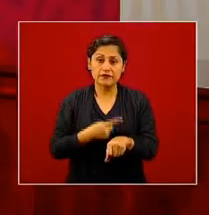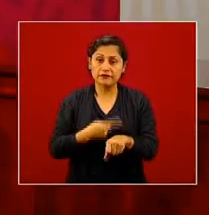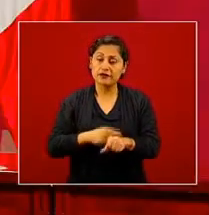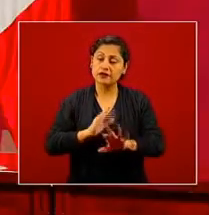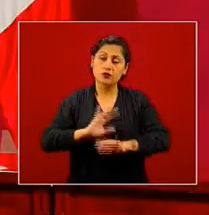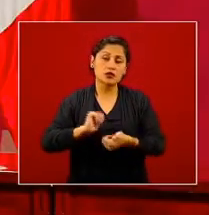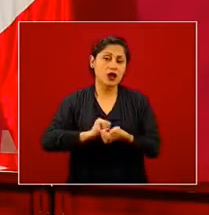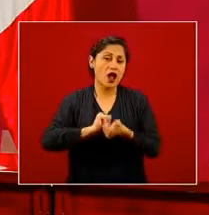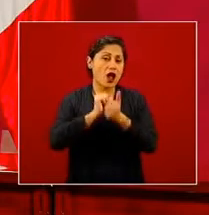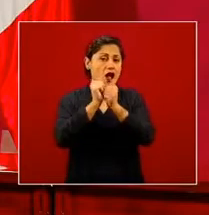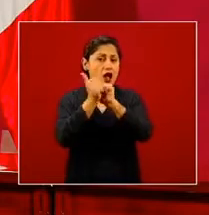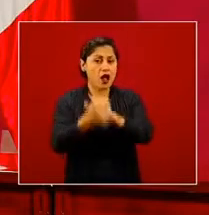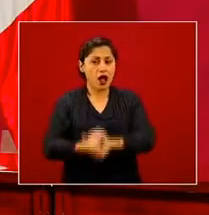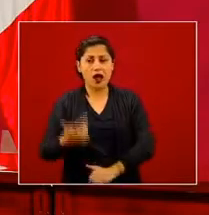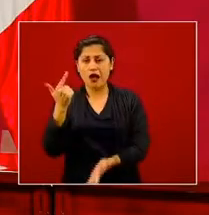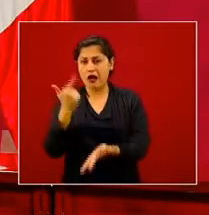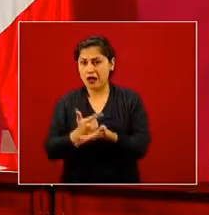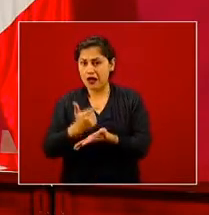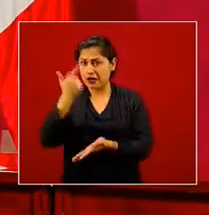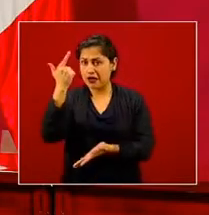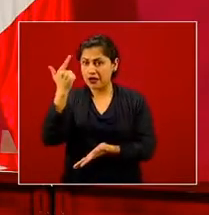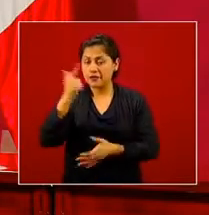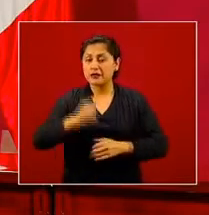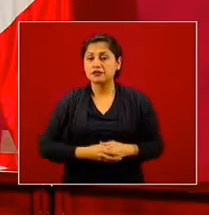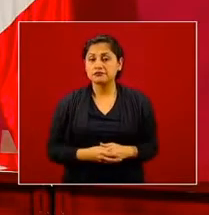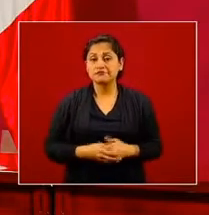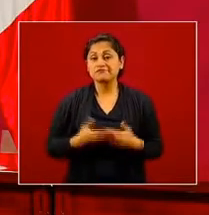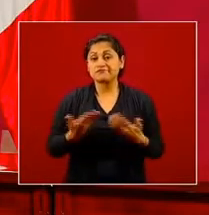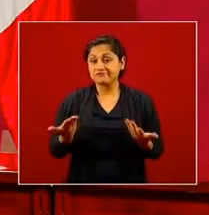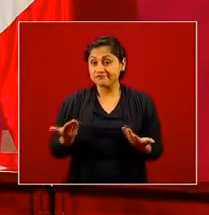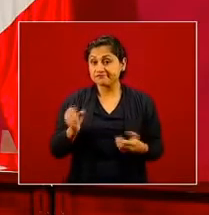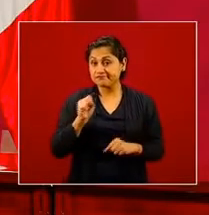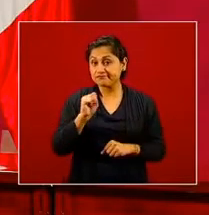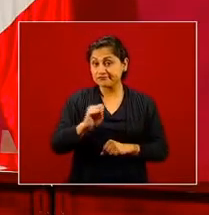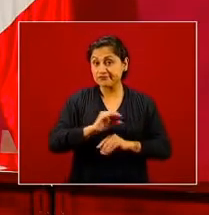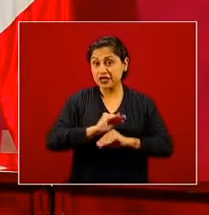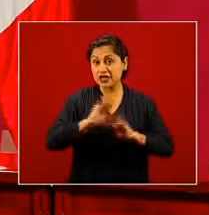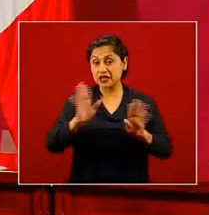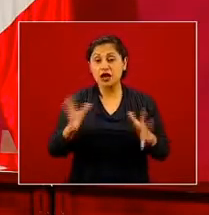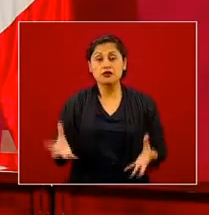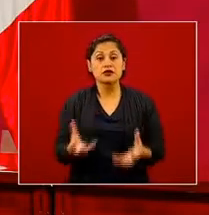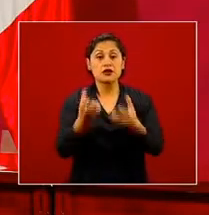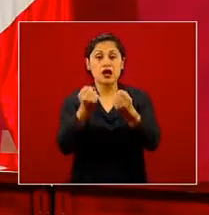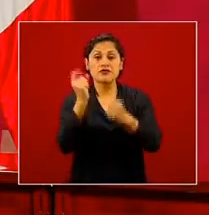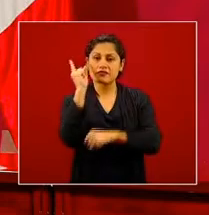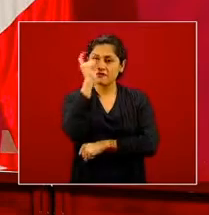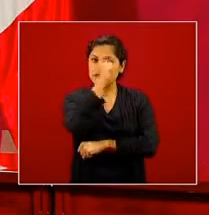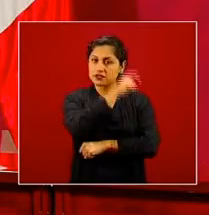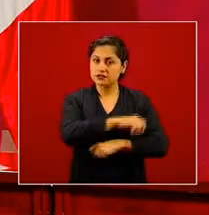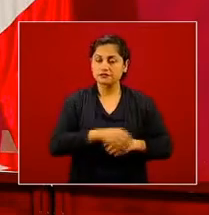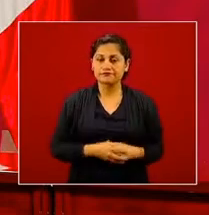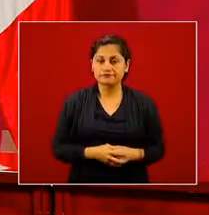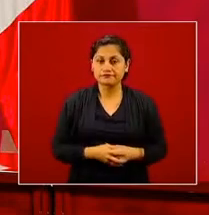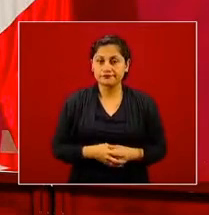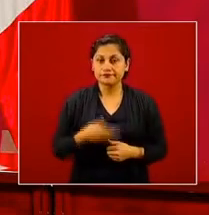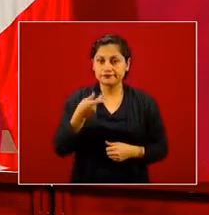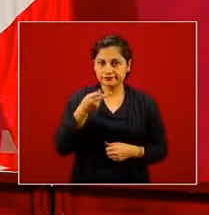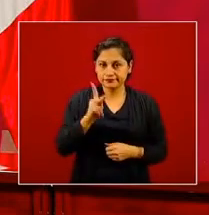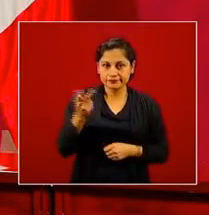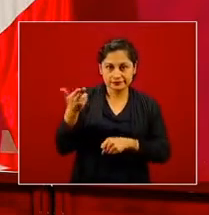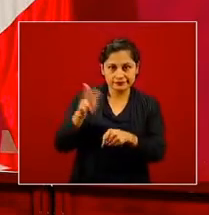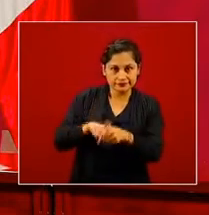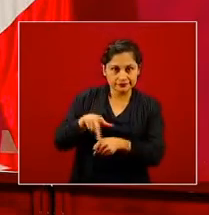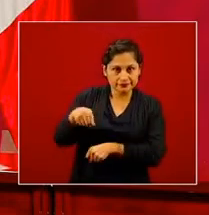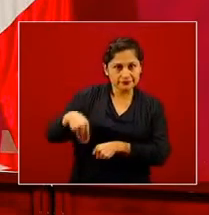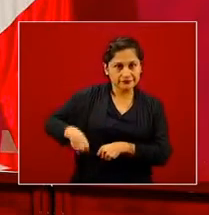reaches the hospital, the complications might be so advanced that unfortunately that